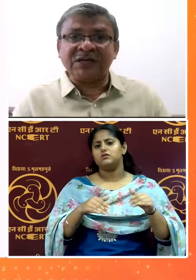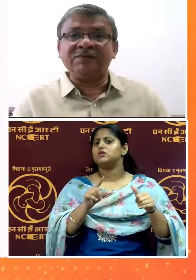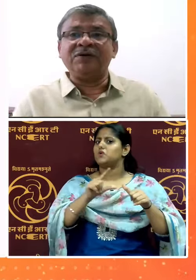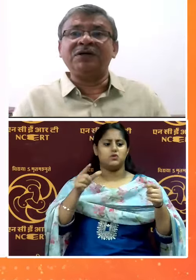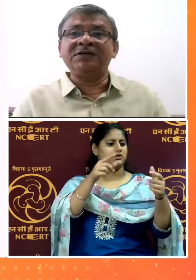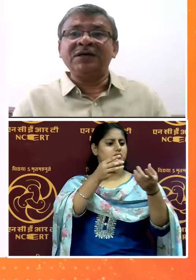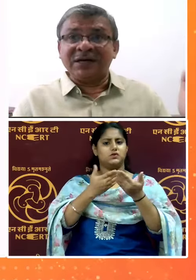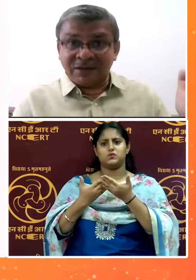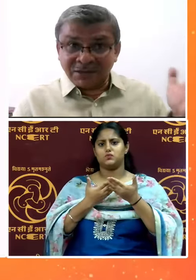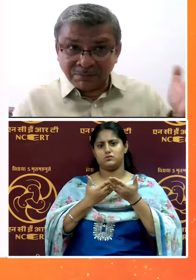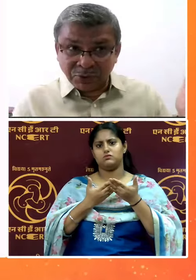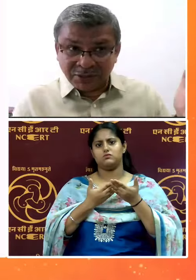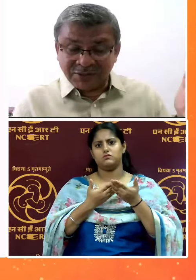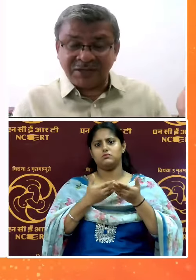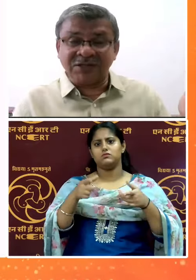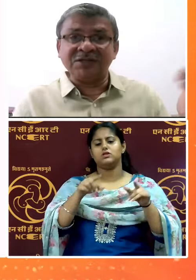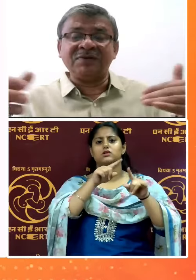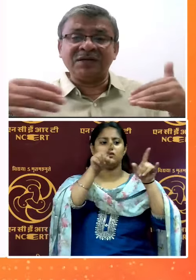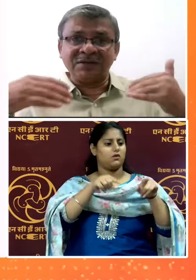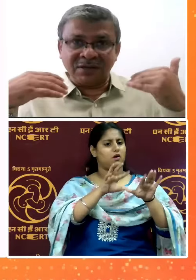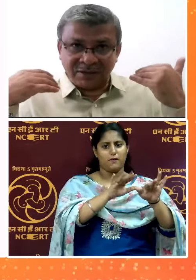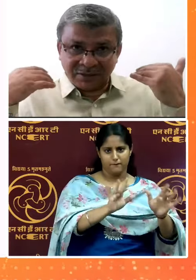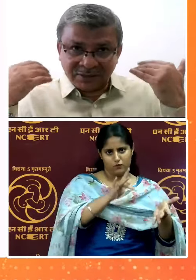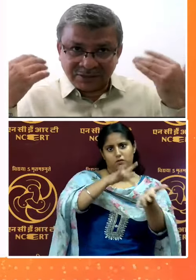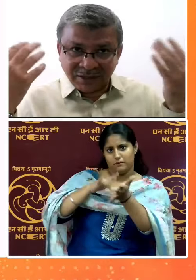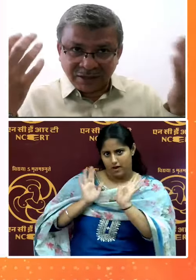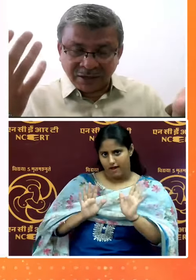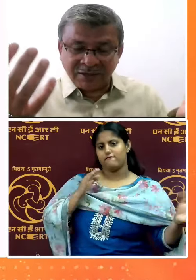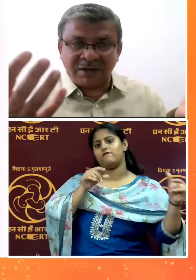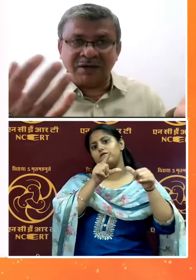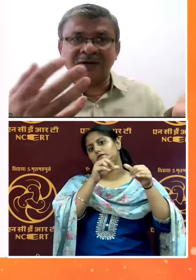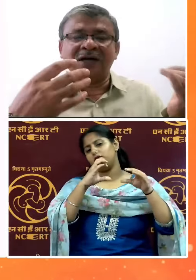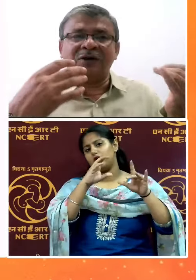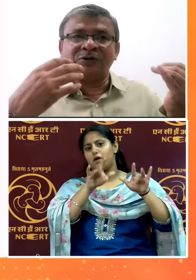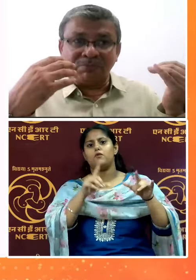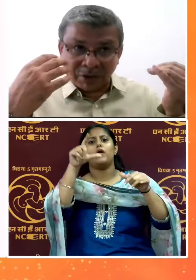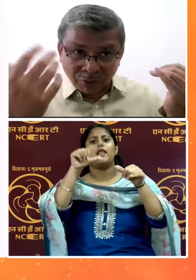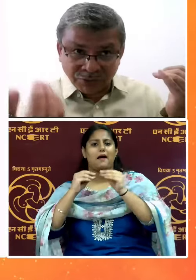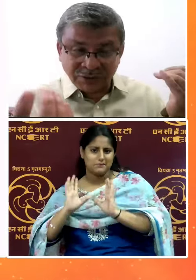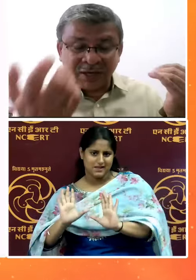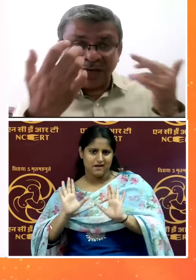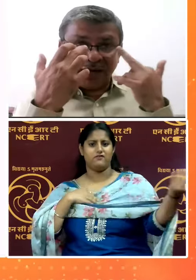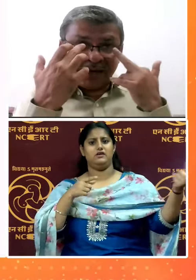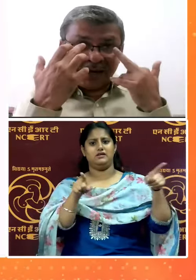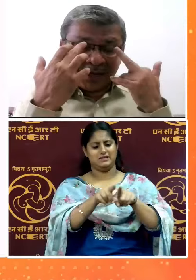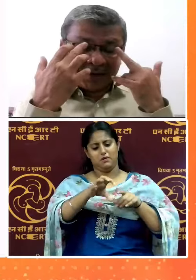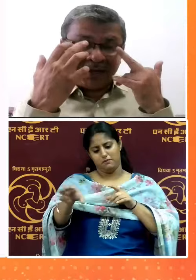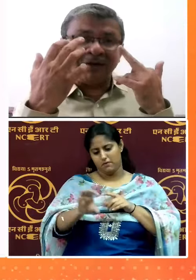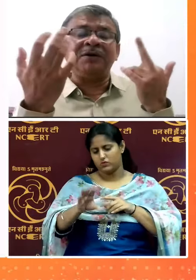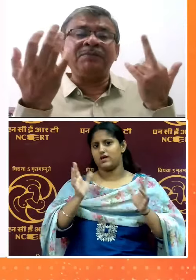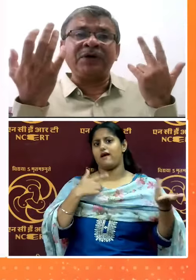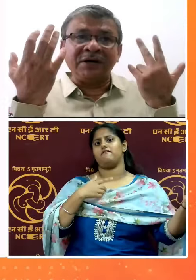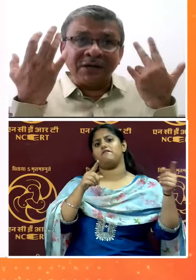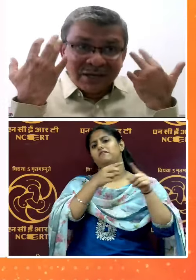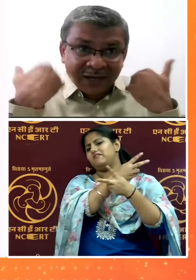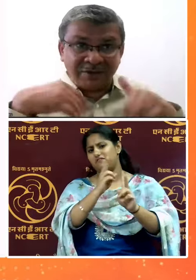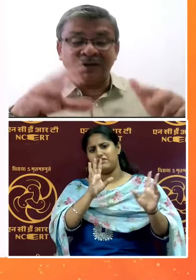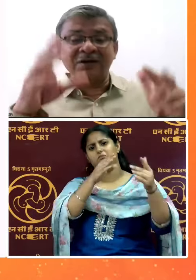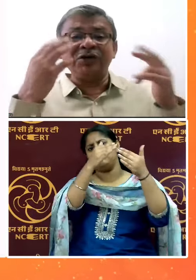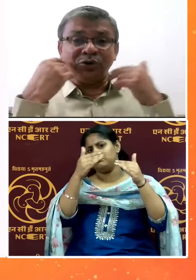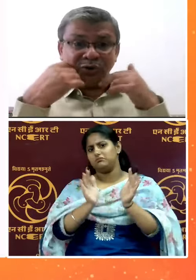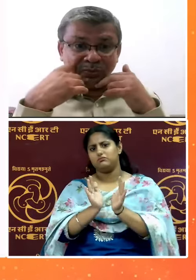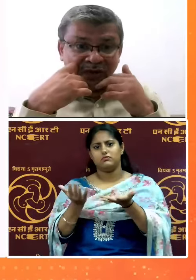schools have got computer centers where the children are allowed to browse in the net and